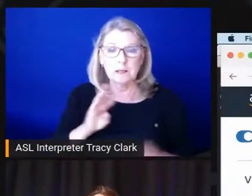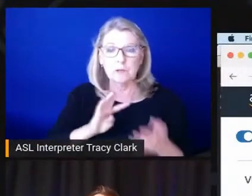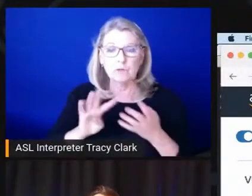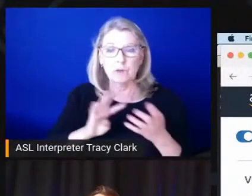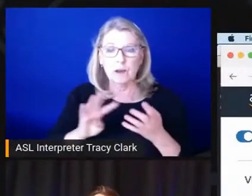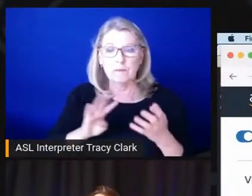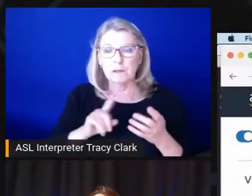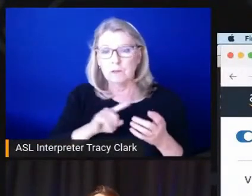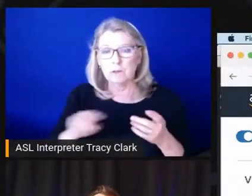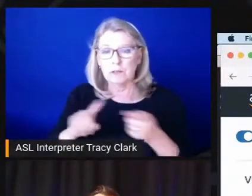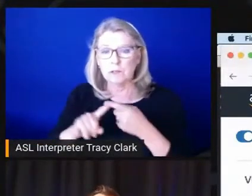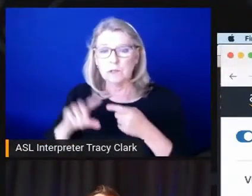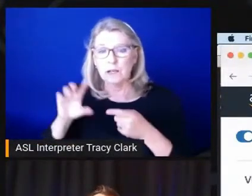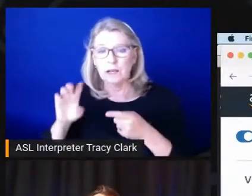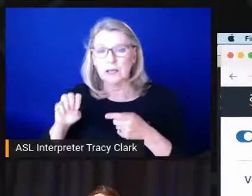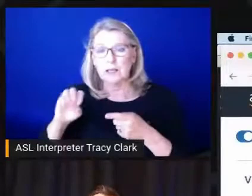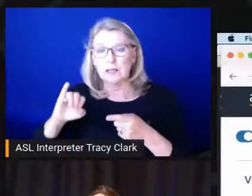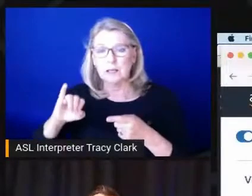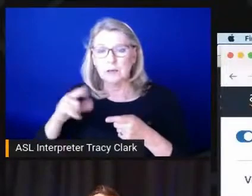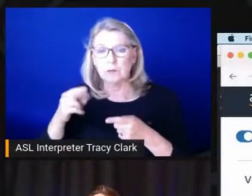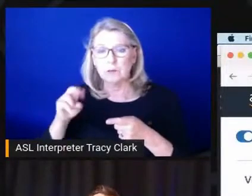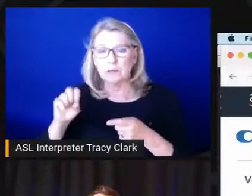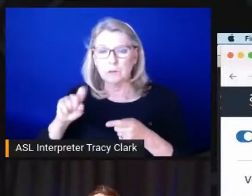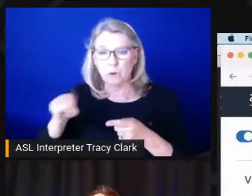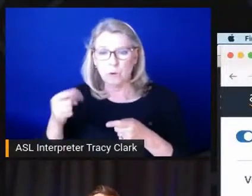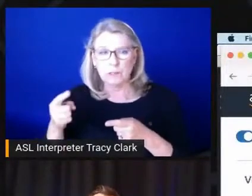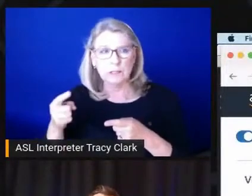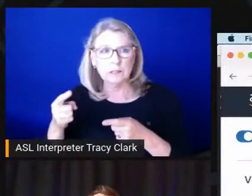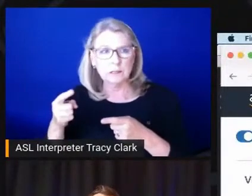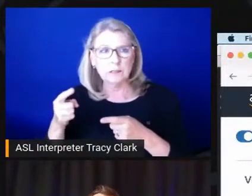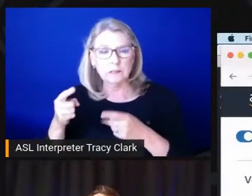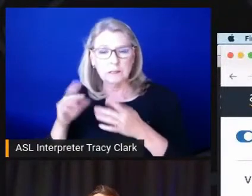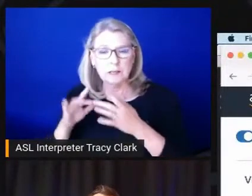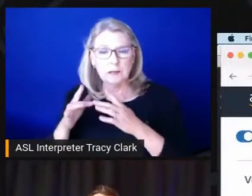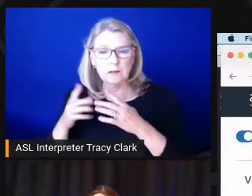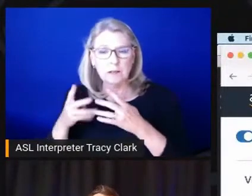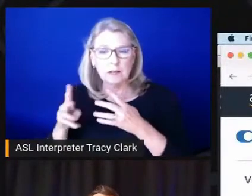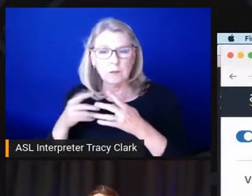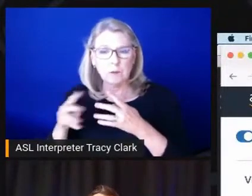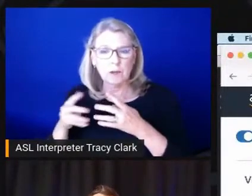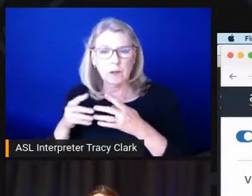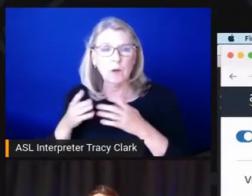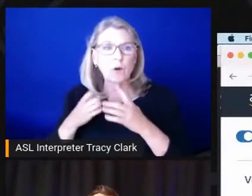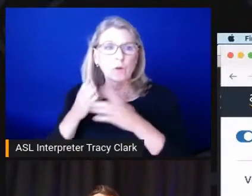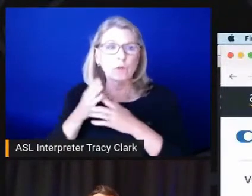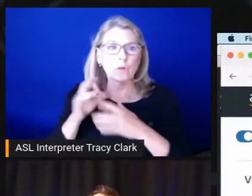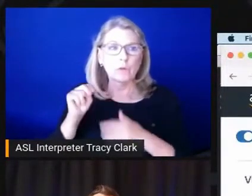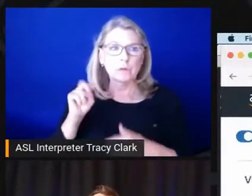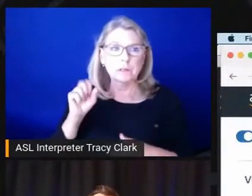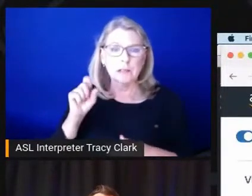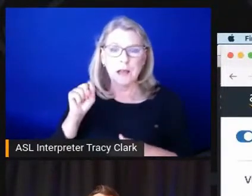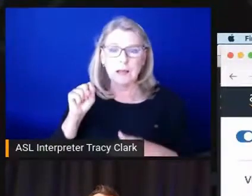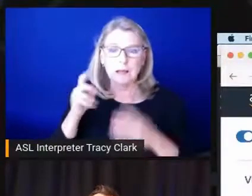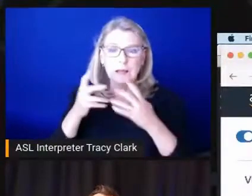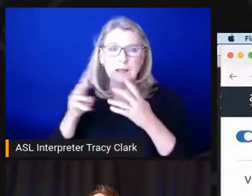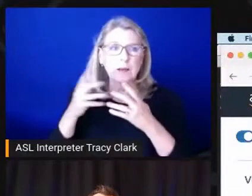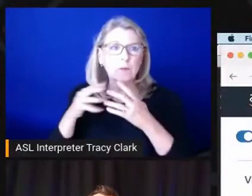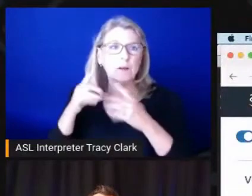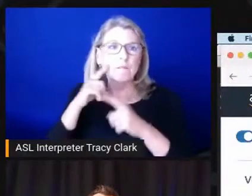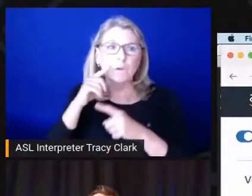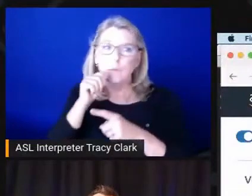internet gateway, while it is through the NAT gateway for the private